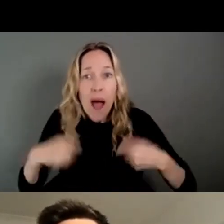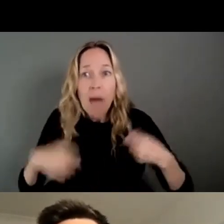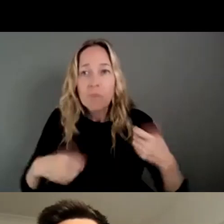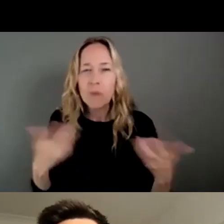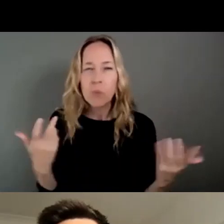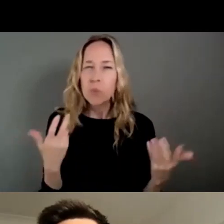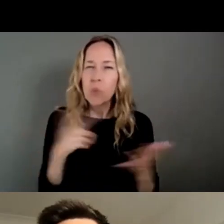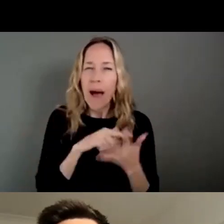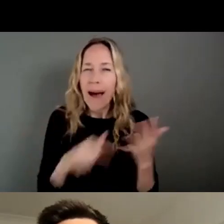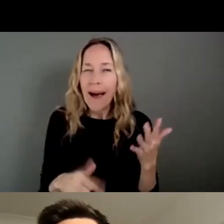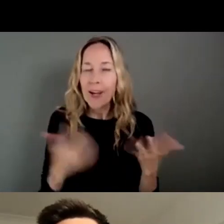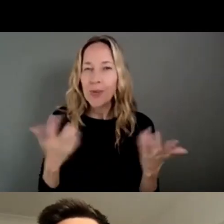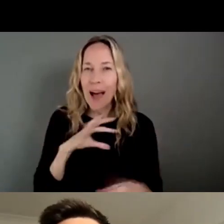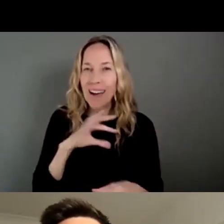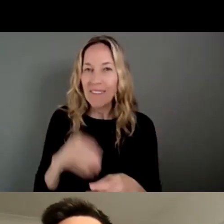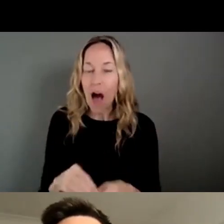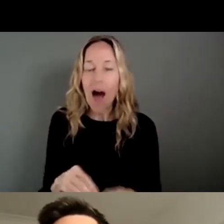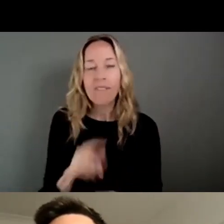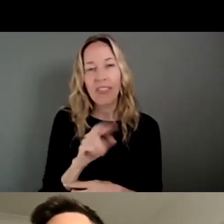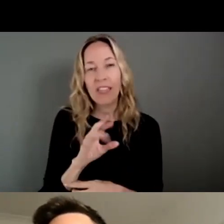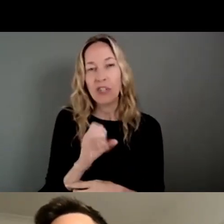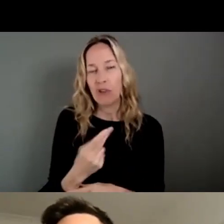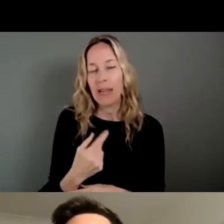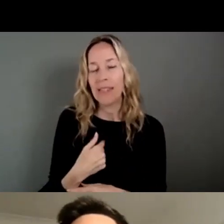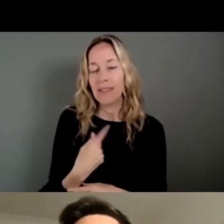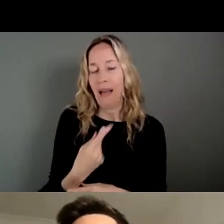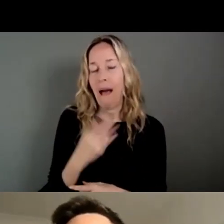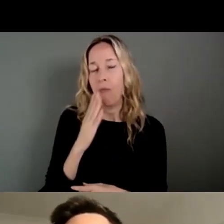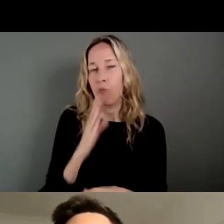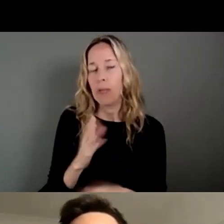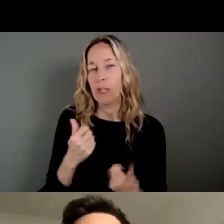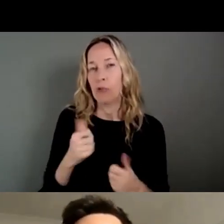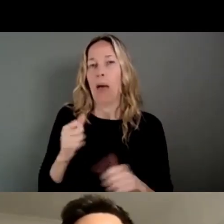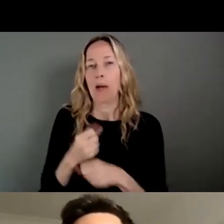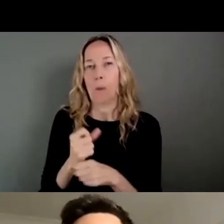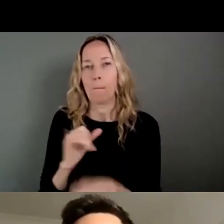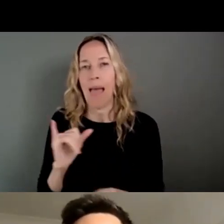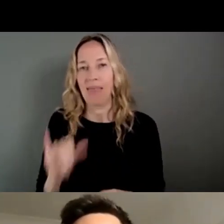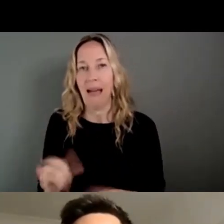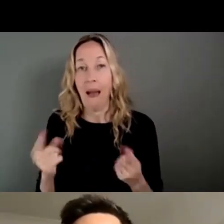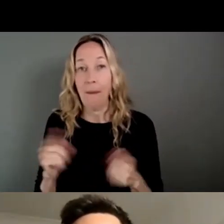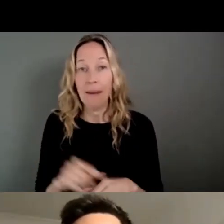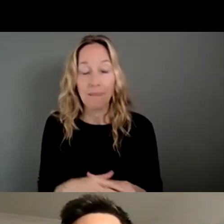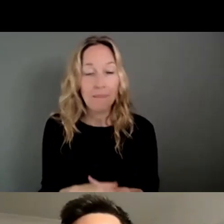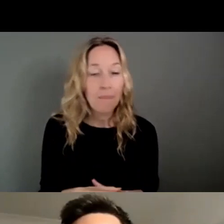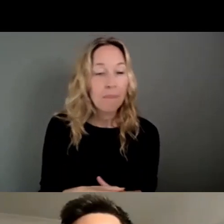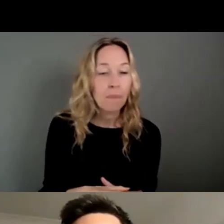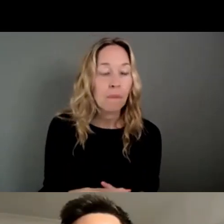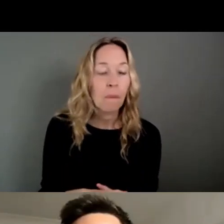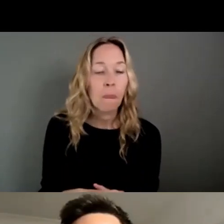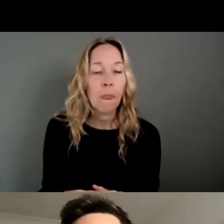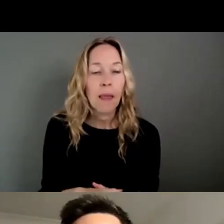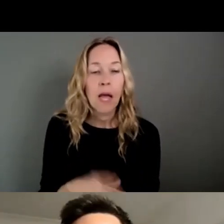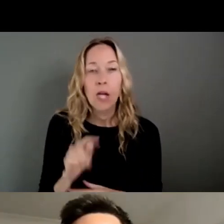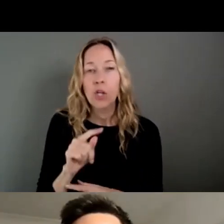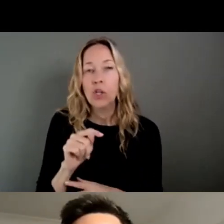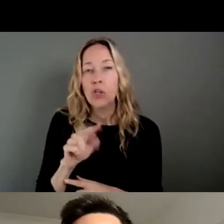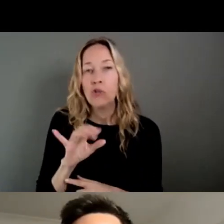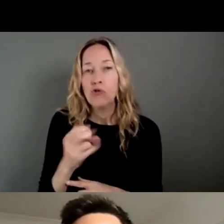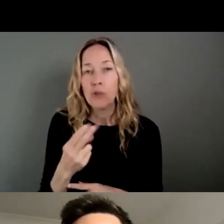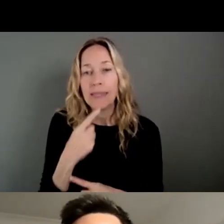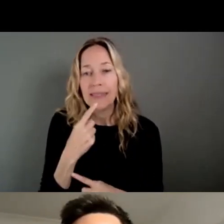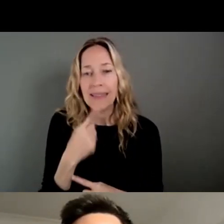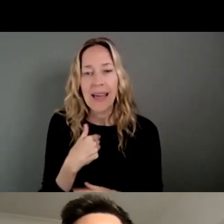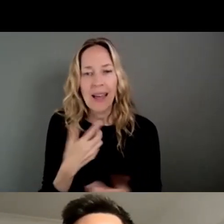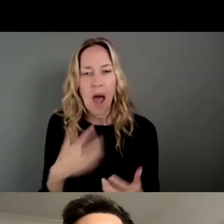to make it happen. And I'll just throw in there, just on the heels of what Jayme was asking, I think, is what, I